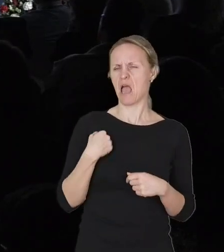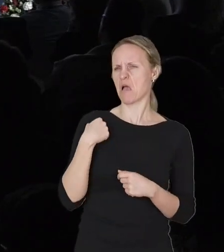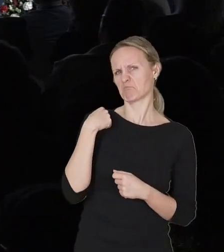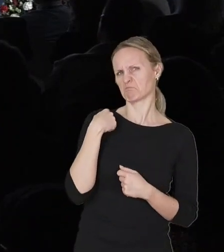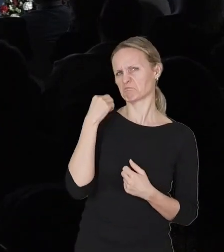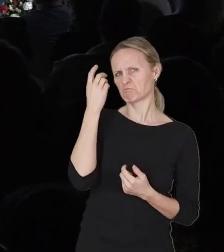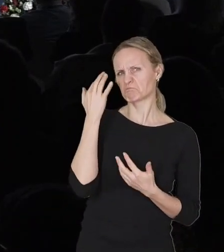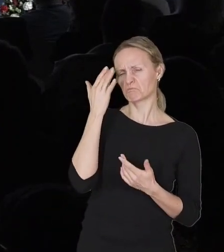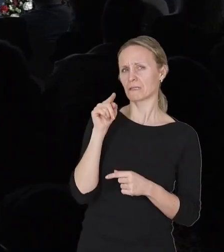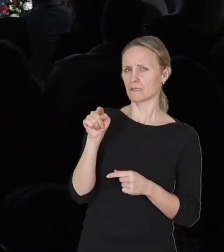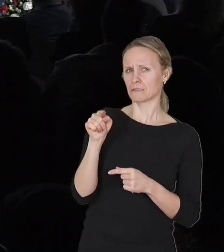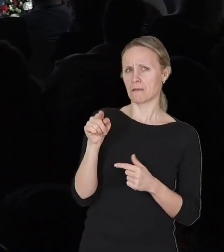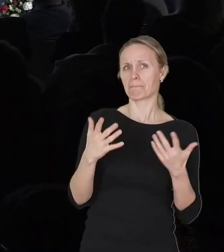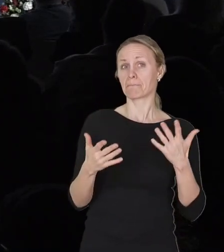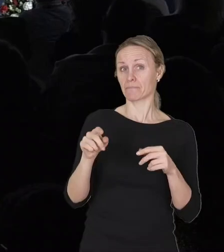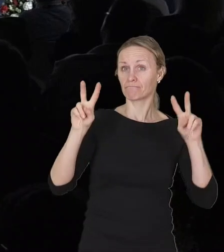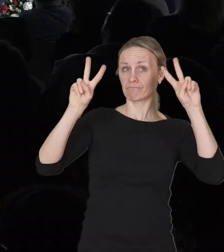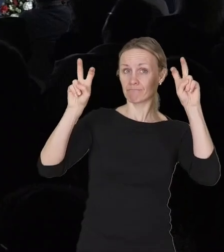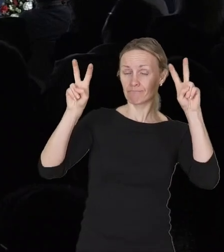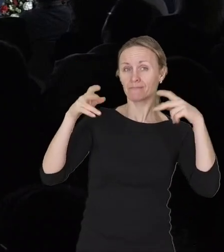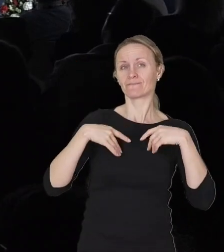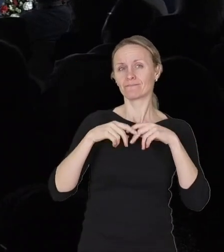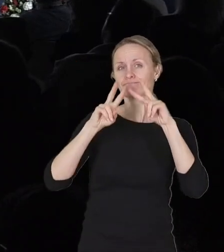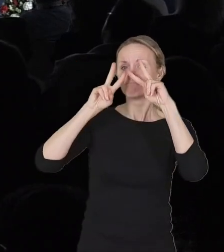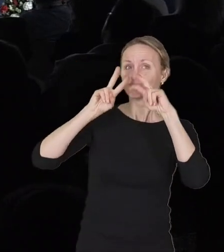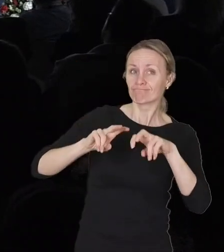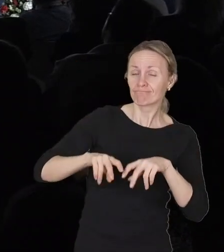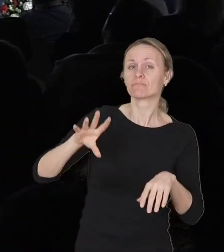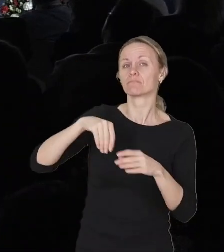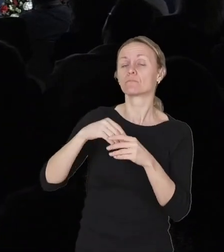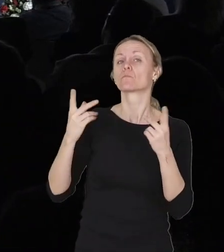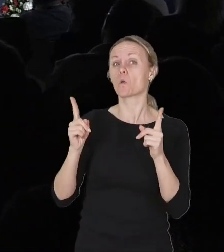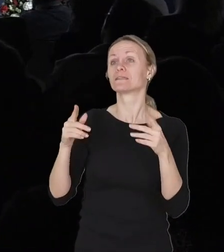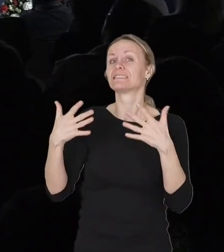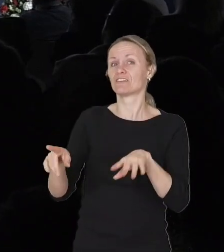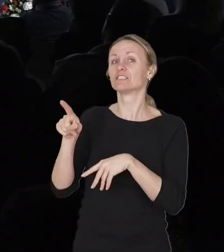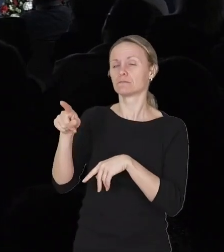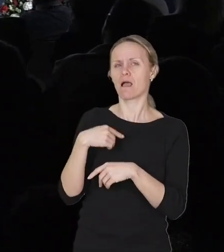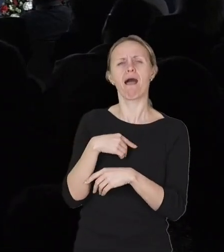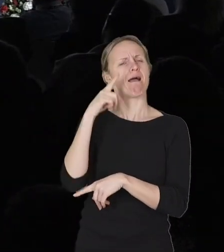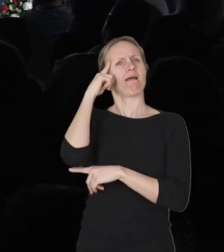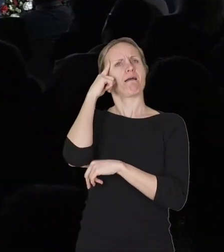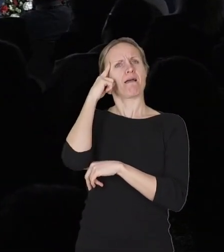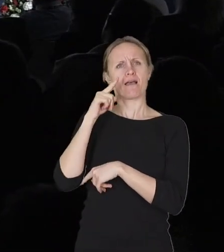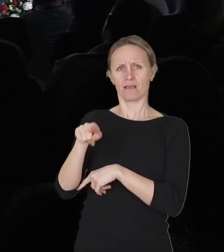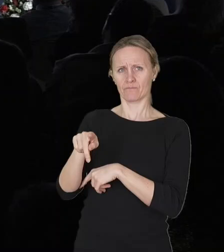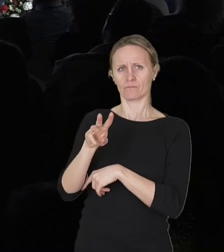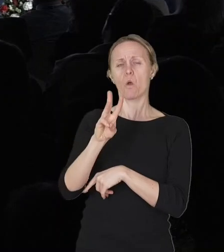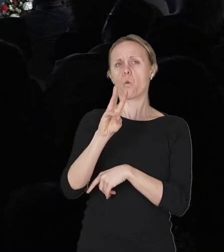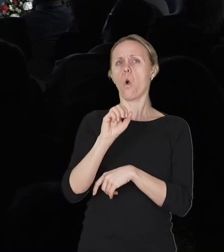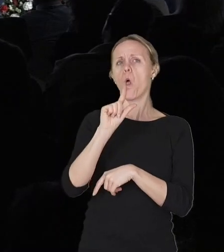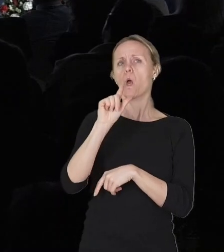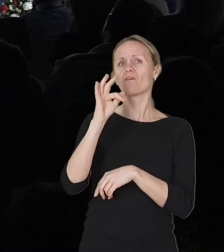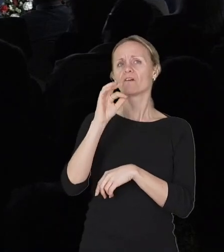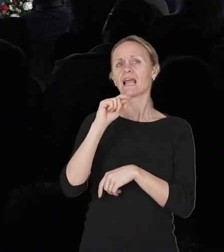already before, that we have different groups, that they have different needs, but also they have different capacities. I like this concept that different